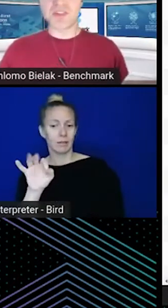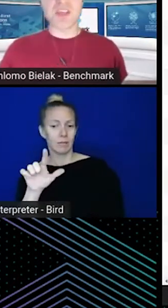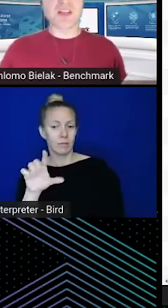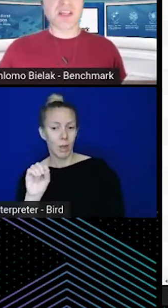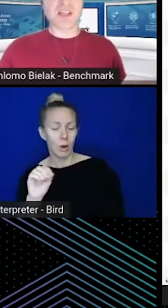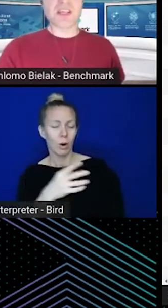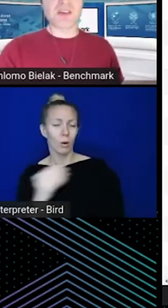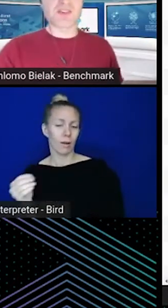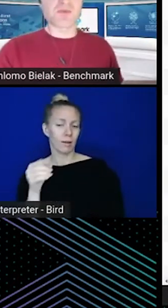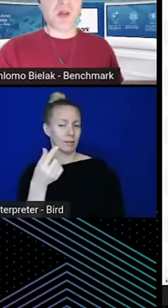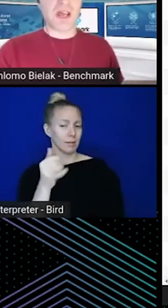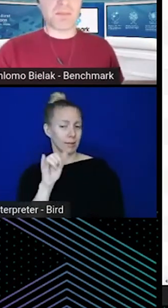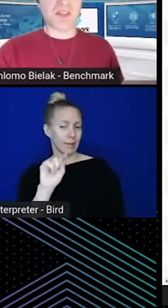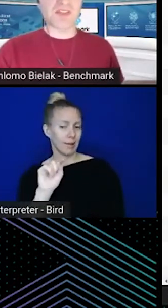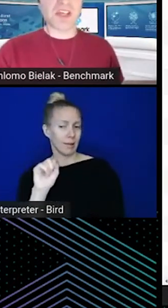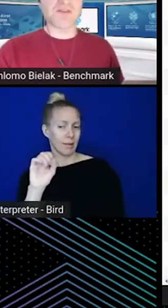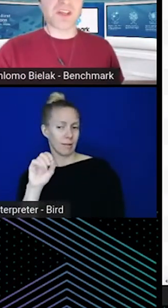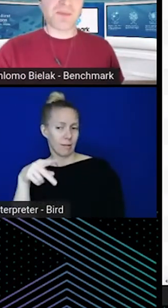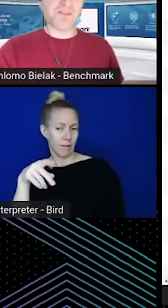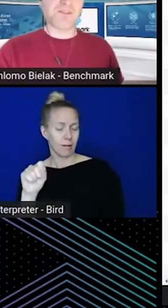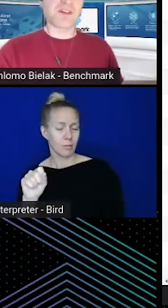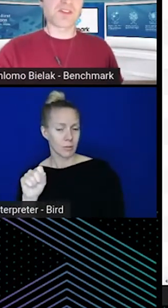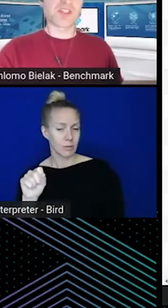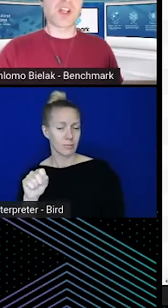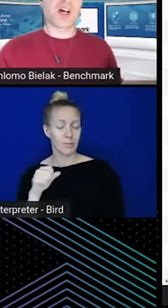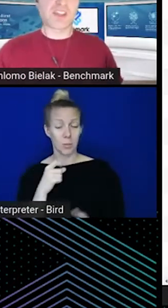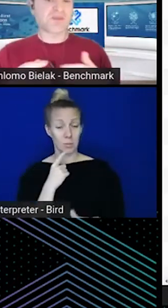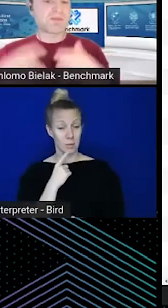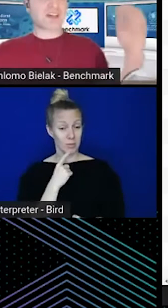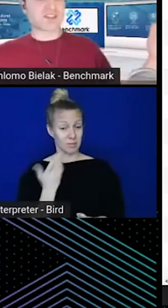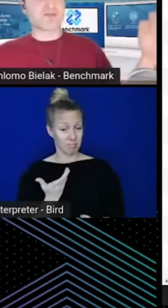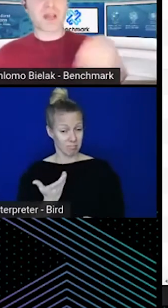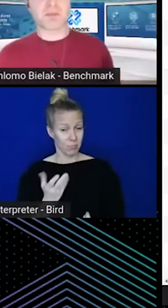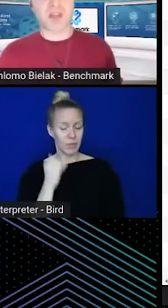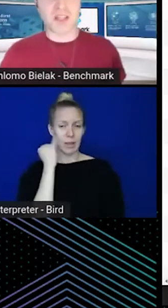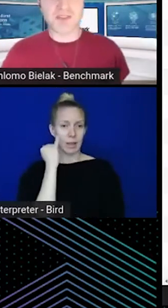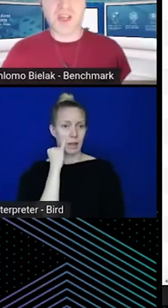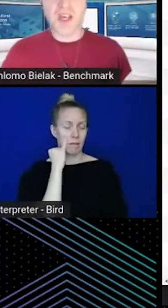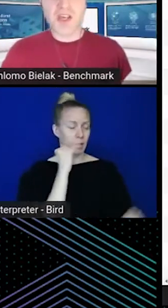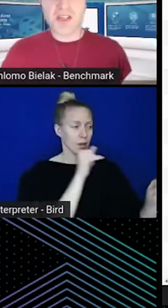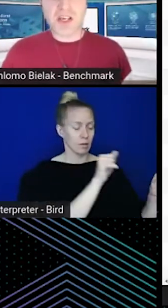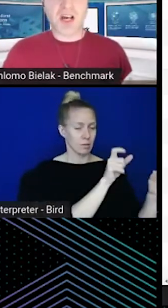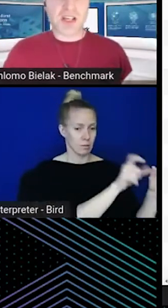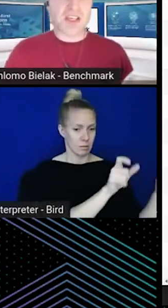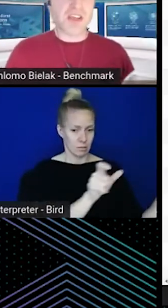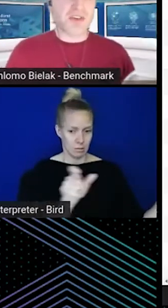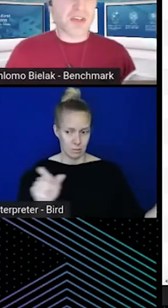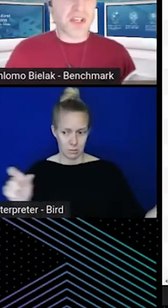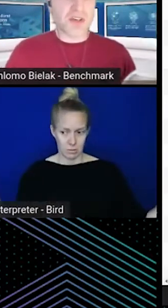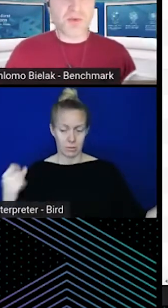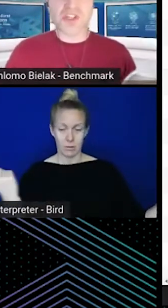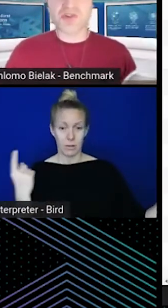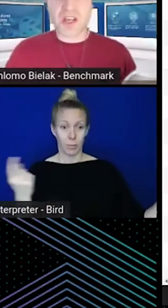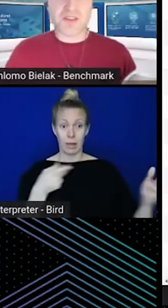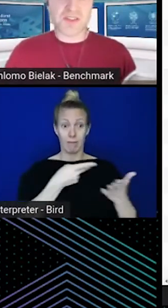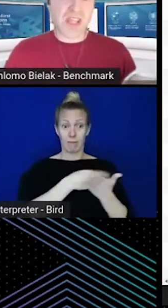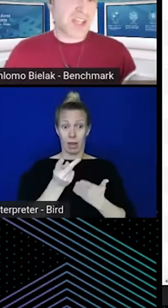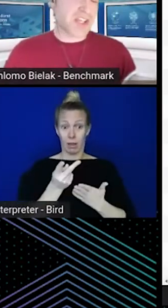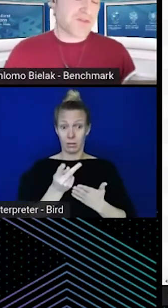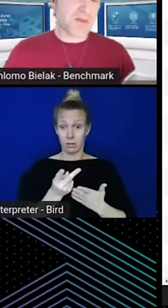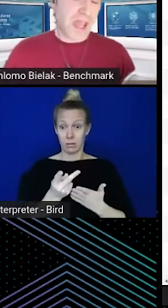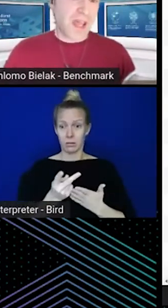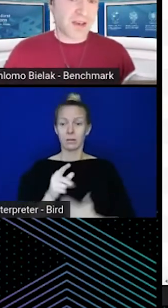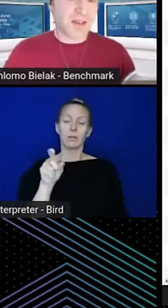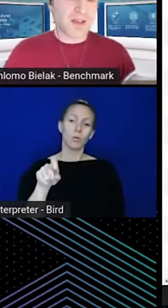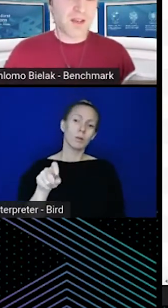What I'm articulating here is what happens if something fails along these massive pipelines. You kind of either need to retry the stage